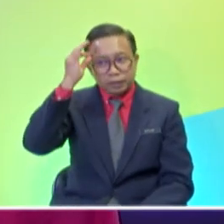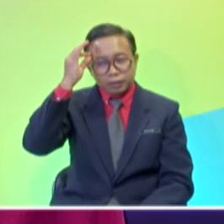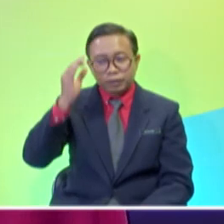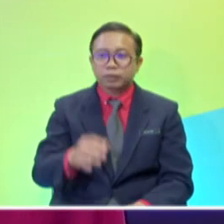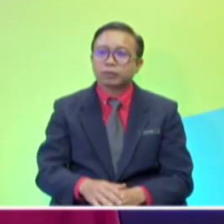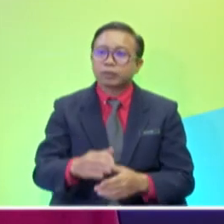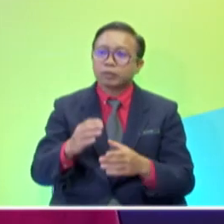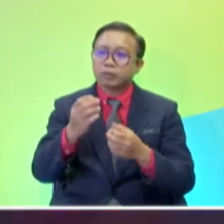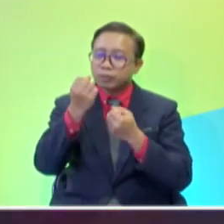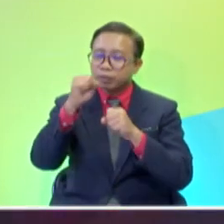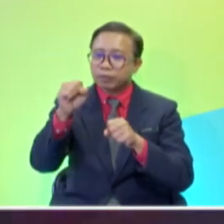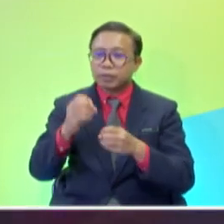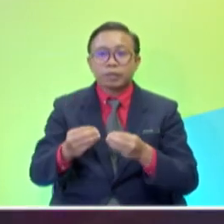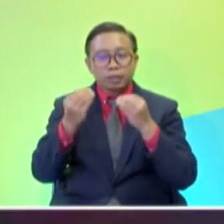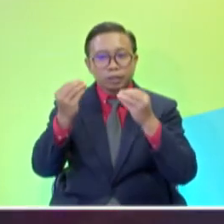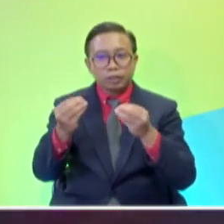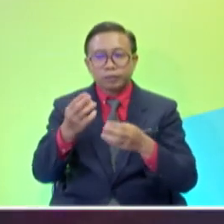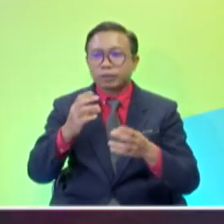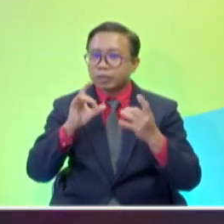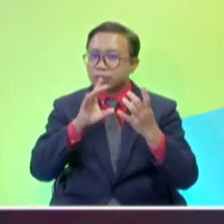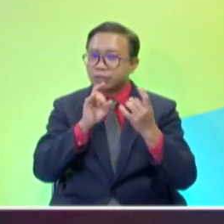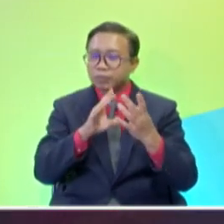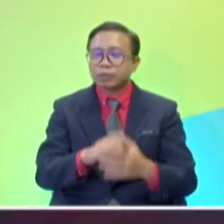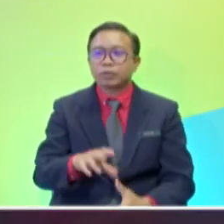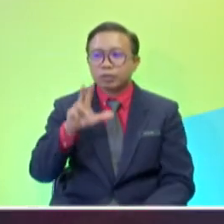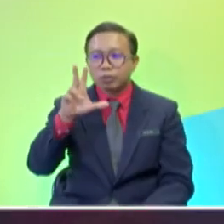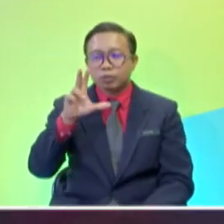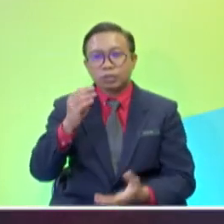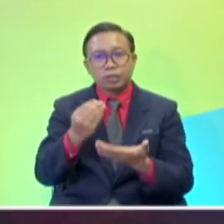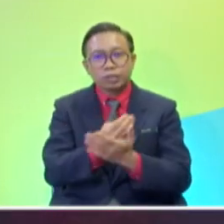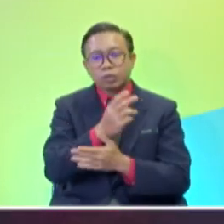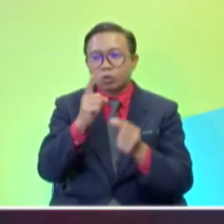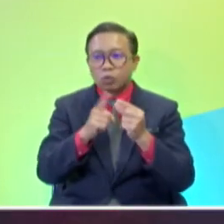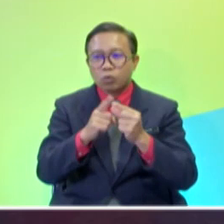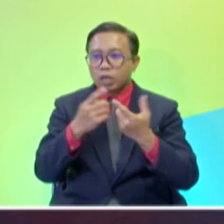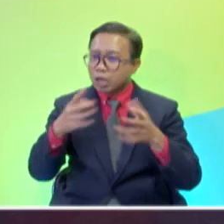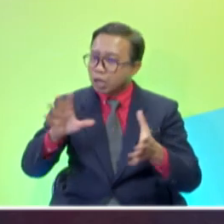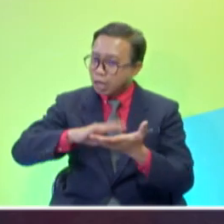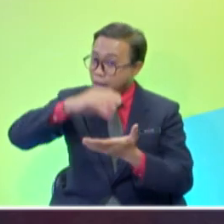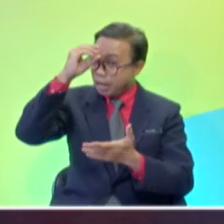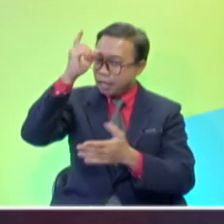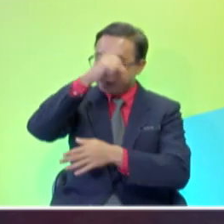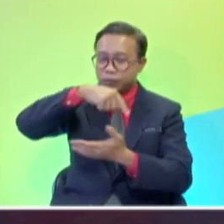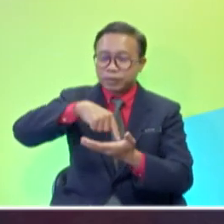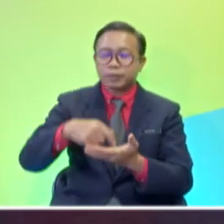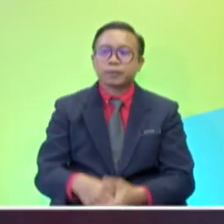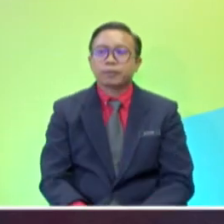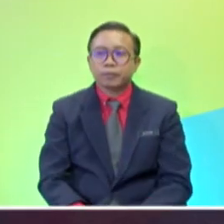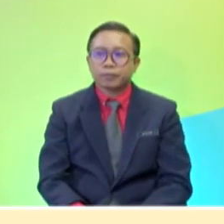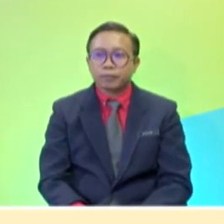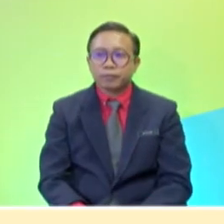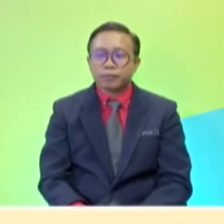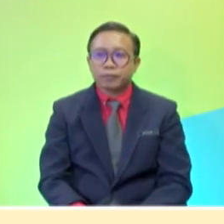prepared to give us his response. All 3 new right. words that you have learned today.